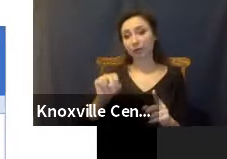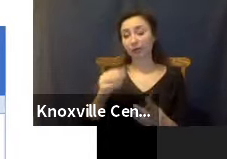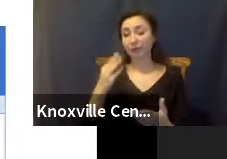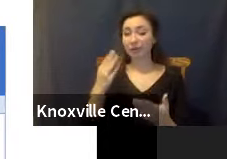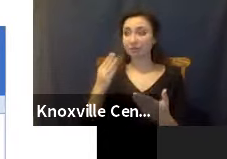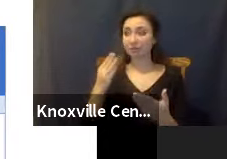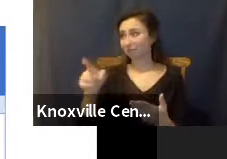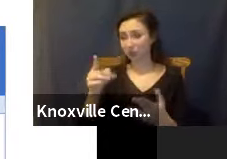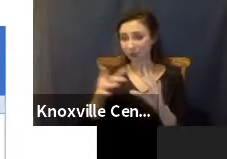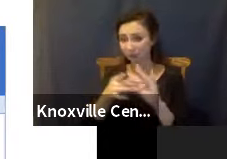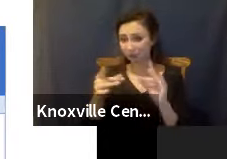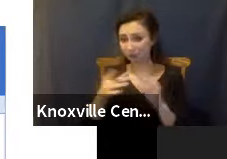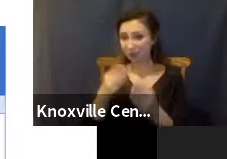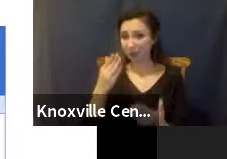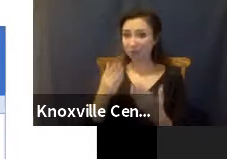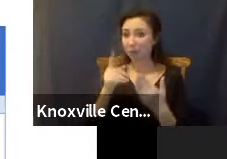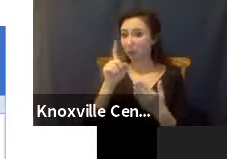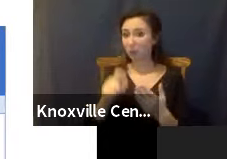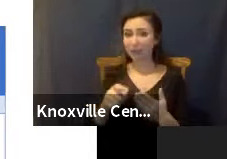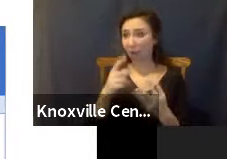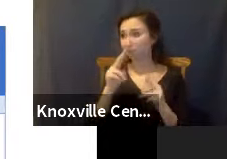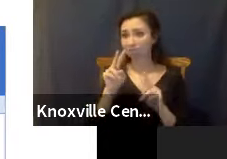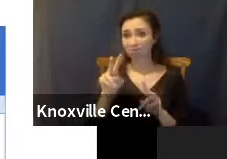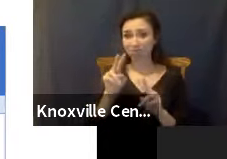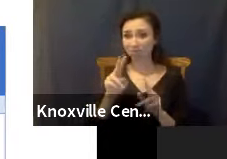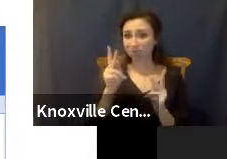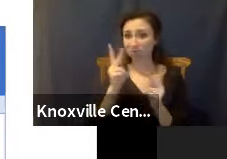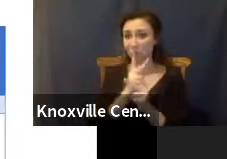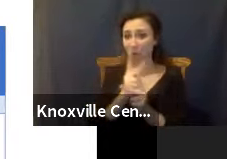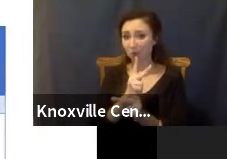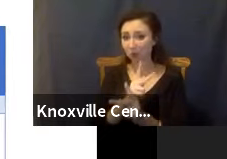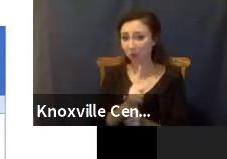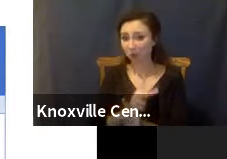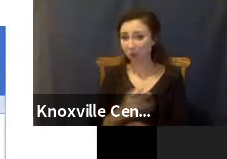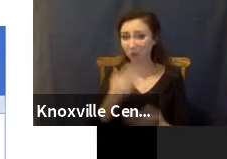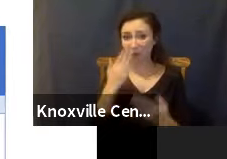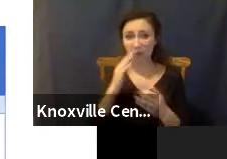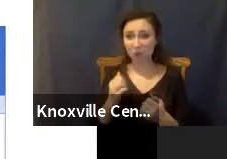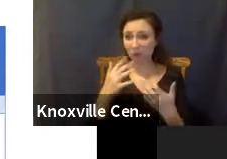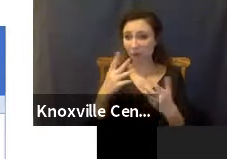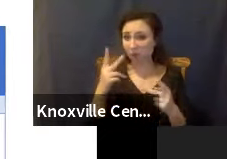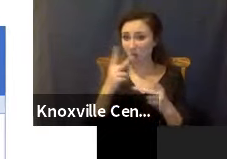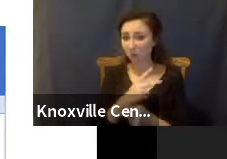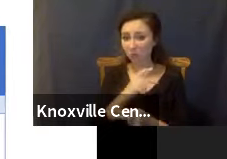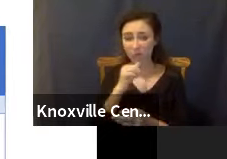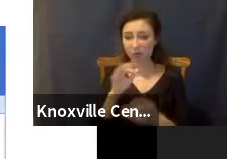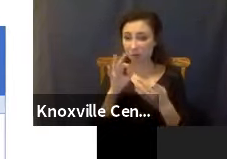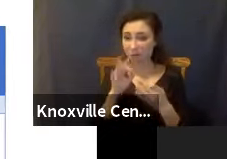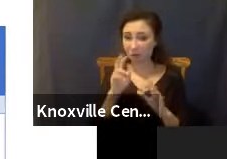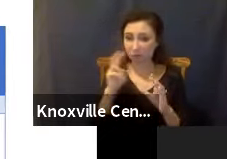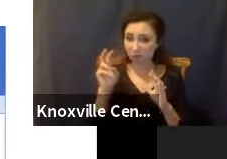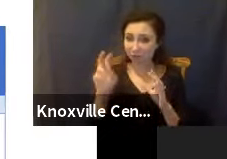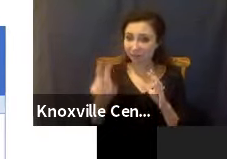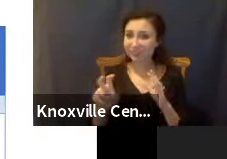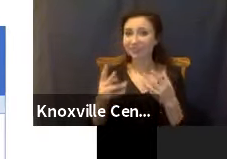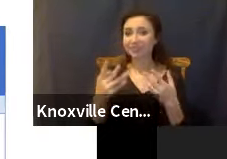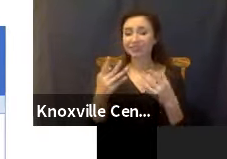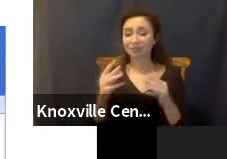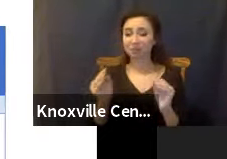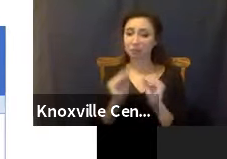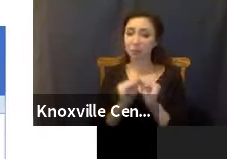be watching things get a little bit worse. We don't know how much worse. We know none of us are perfect at predicting, but